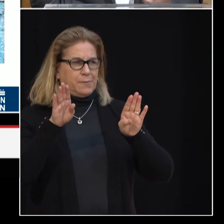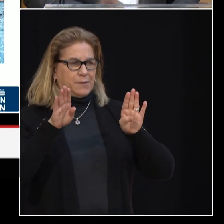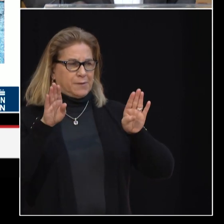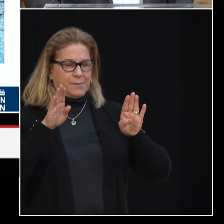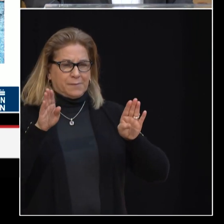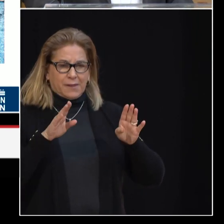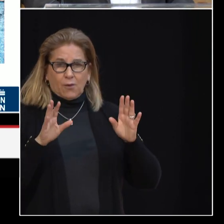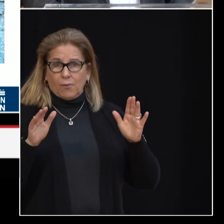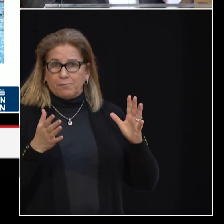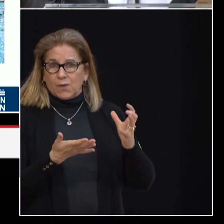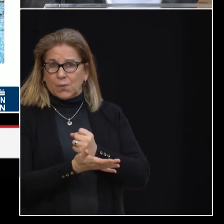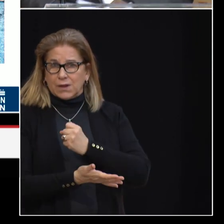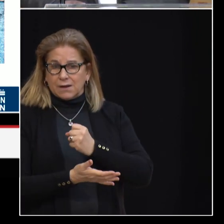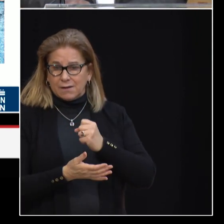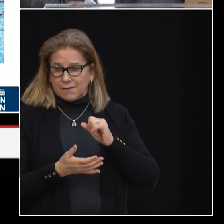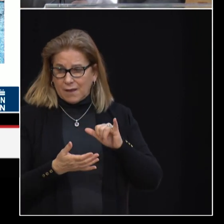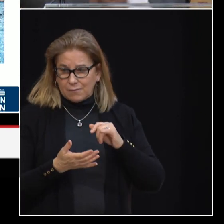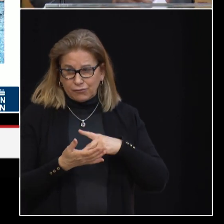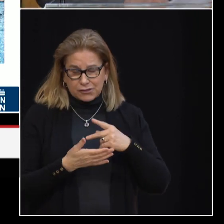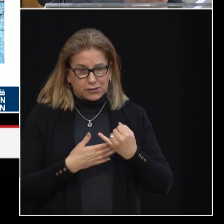you, and we look forward to working with you.